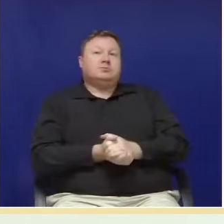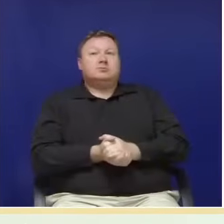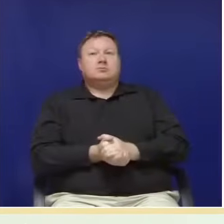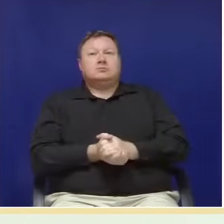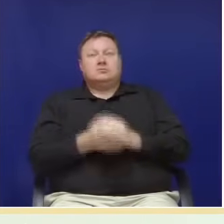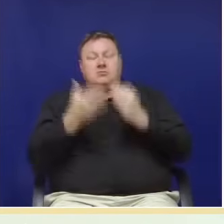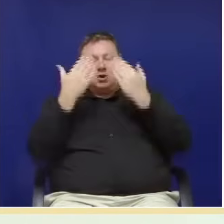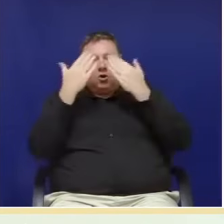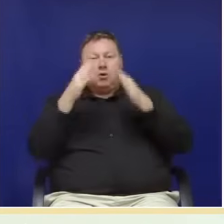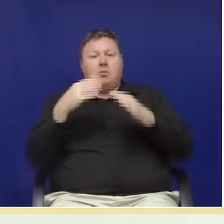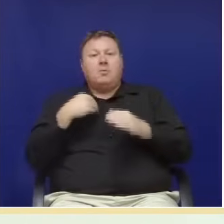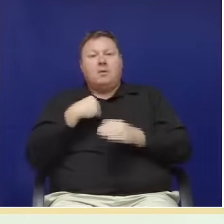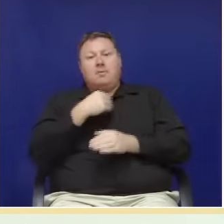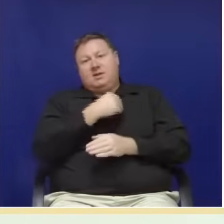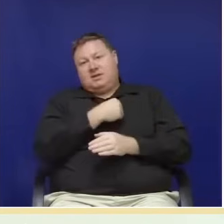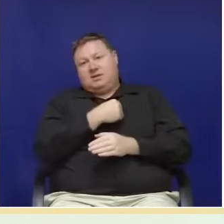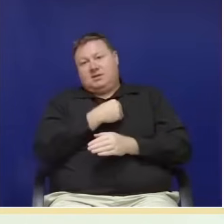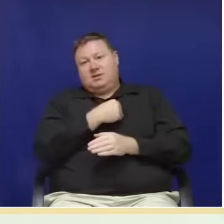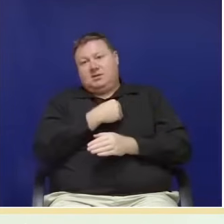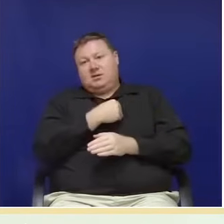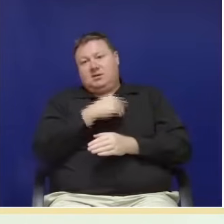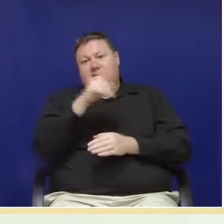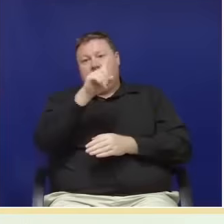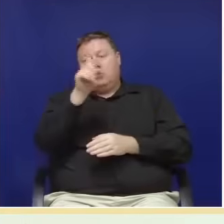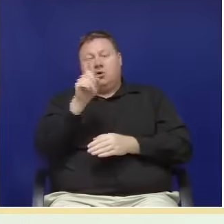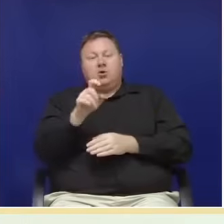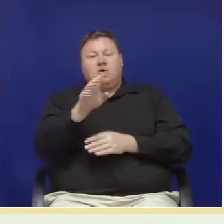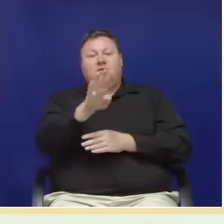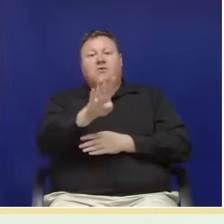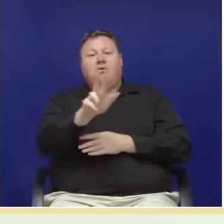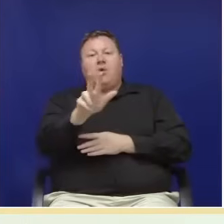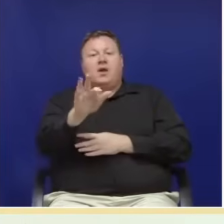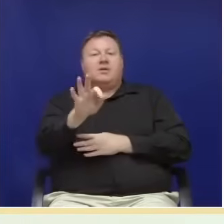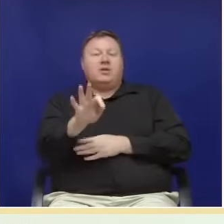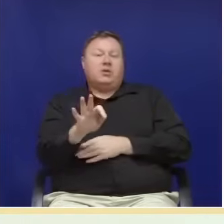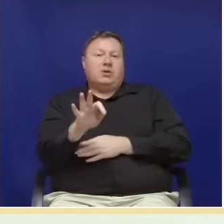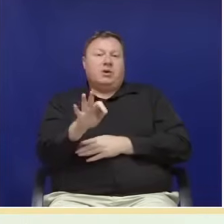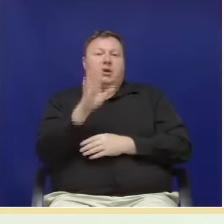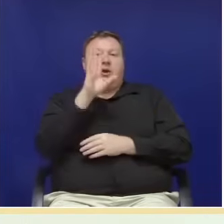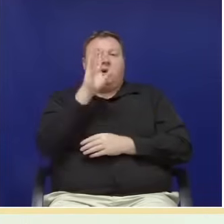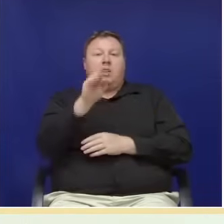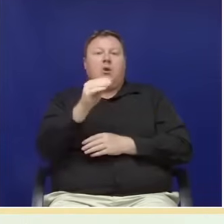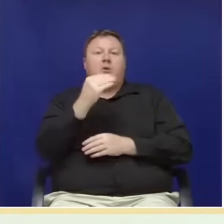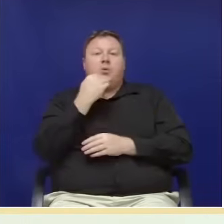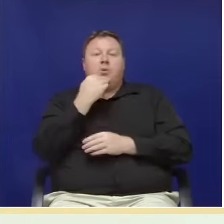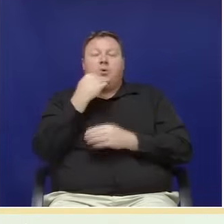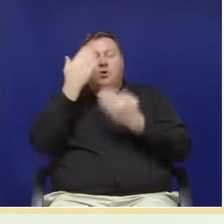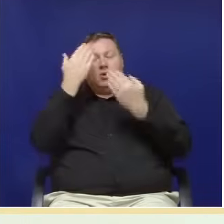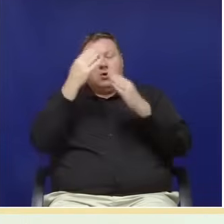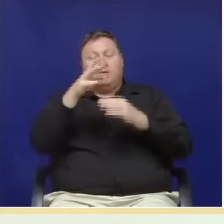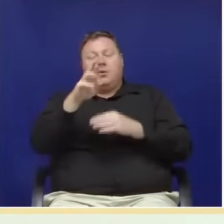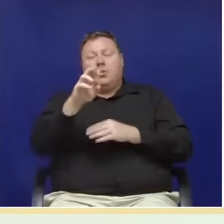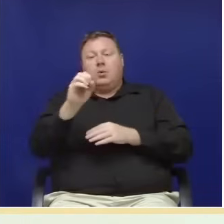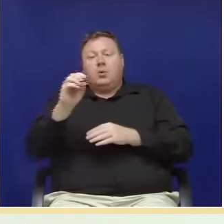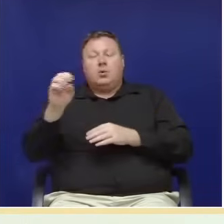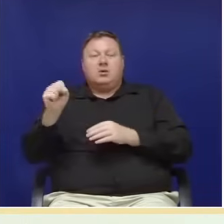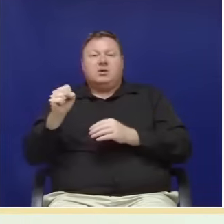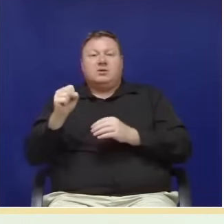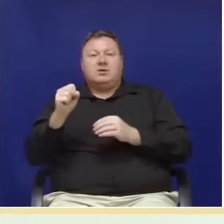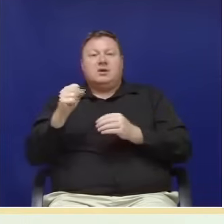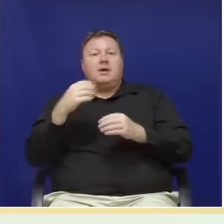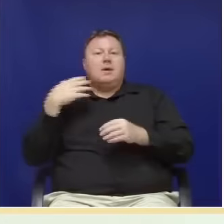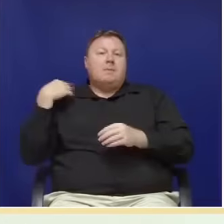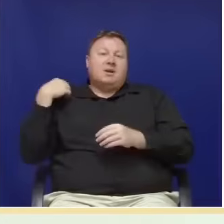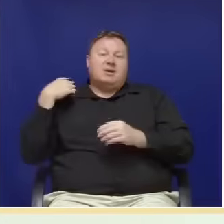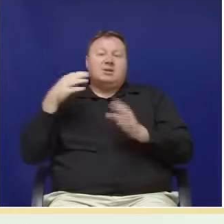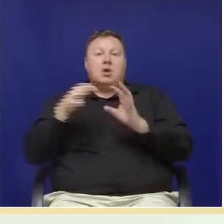Honourable members, question number 483 has been asked by the Honourable Roos to the Minister of Home Affairs.